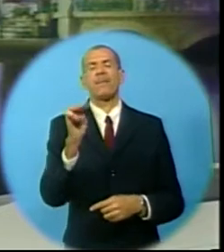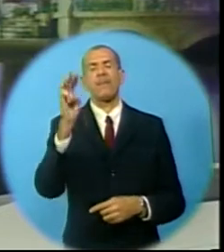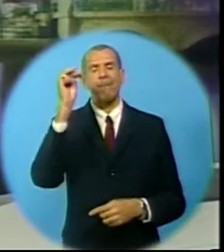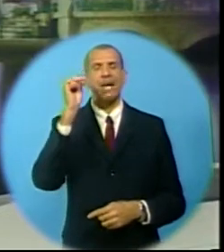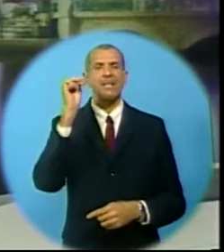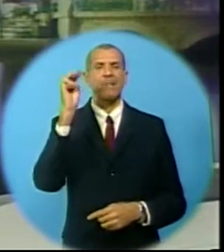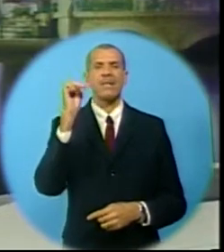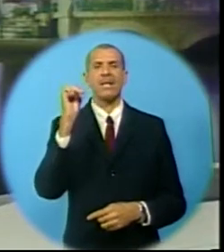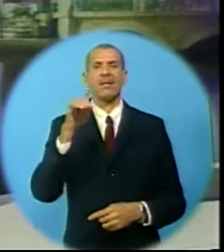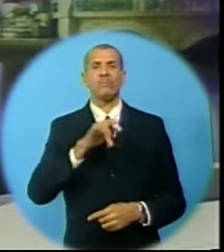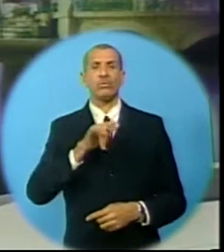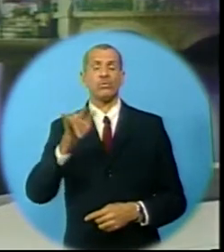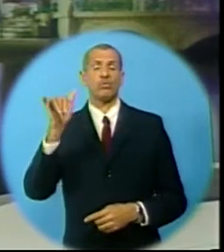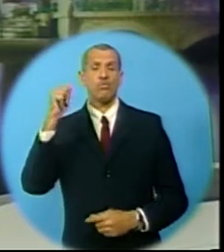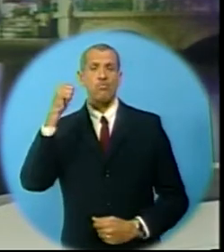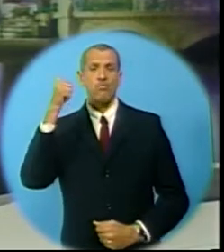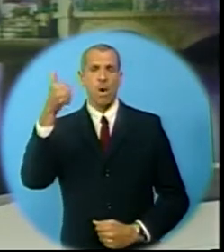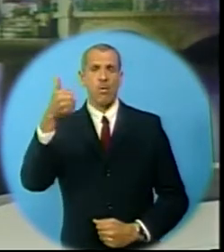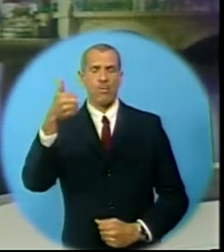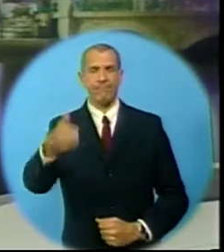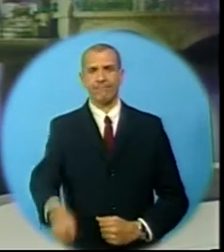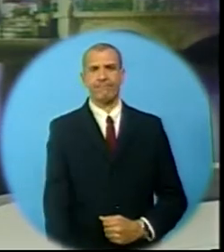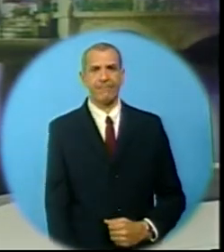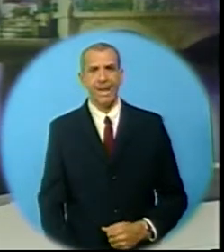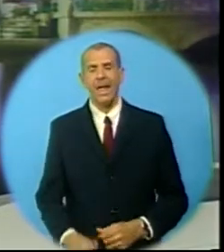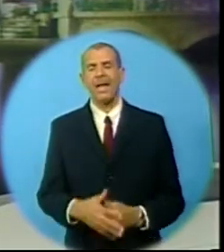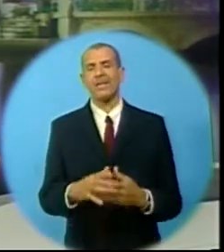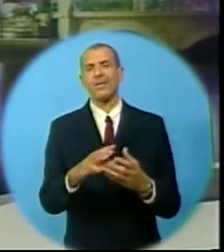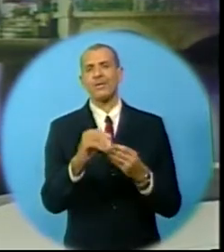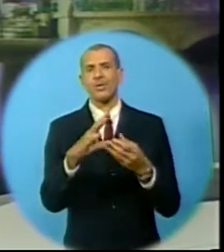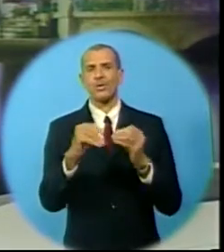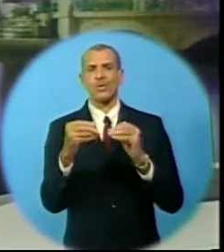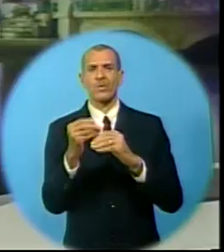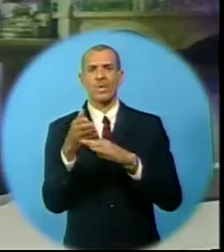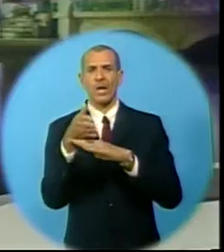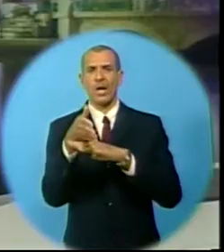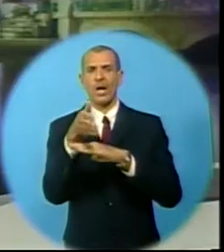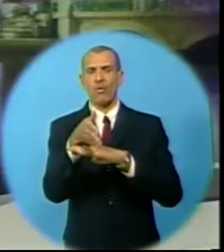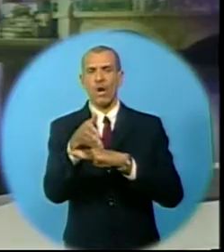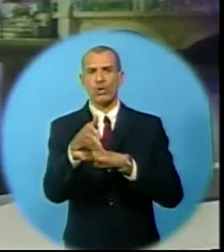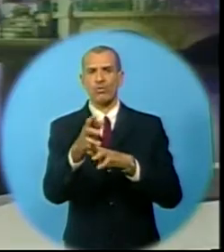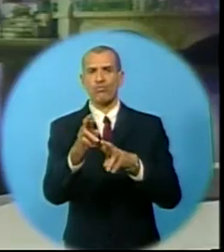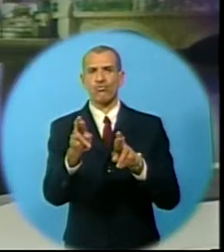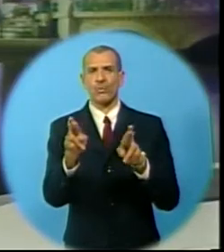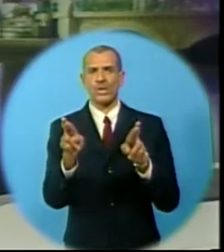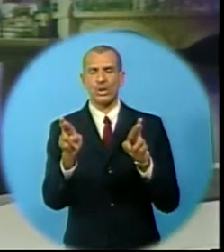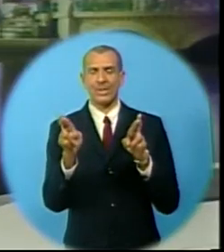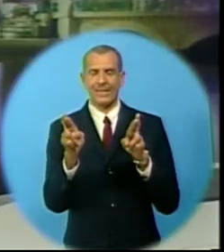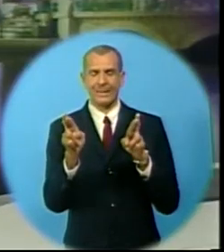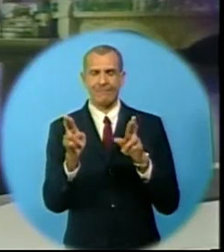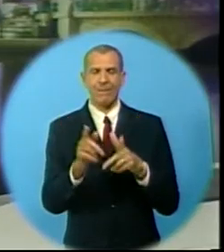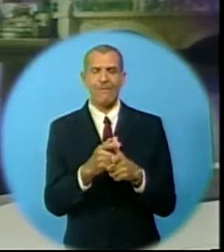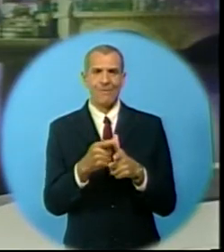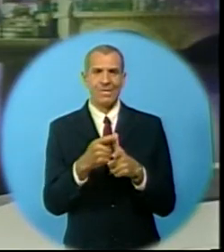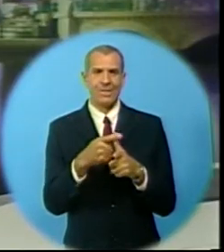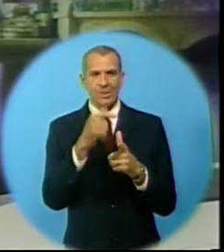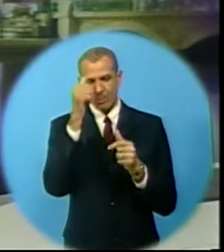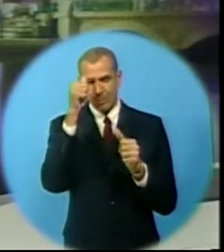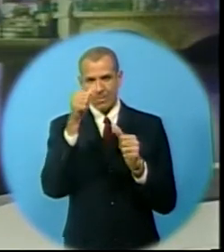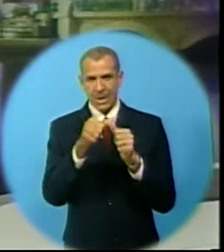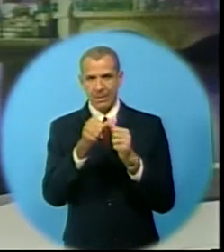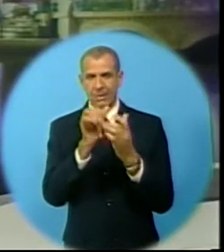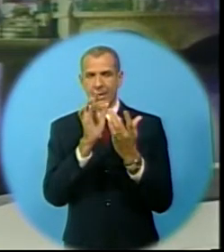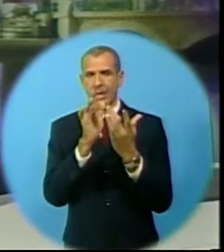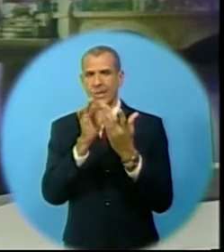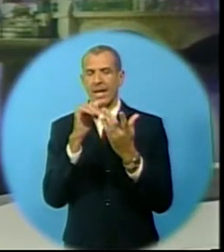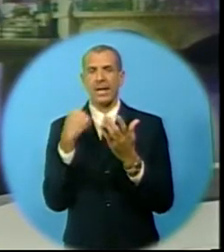leaves the island tomorrow. Still to come and look at some of the stories making headlines across our region. But first, a reminder that we